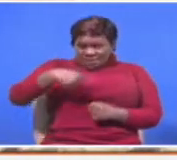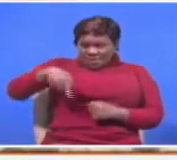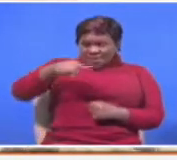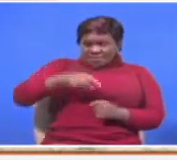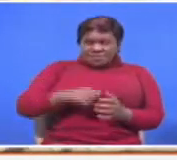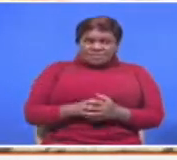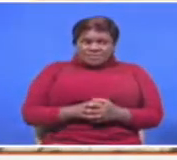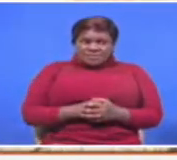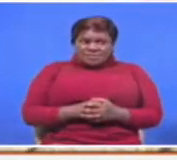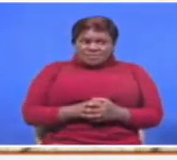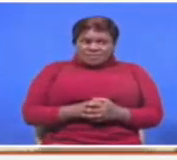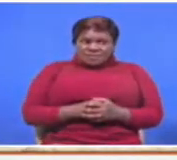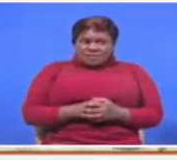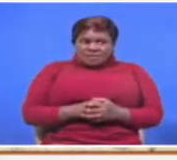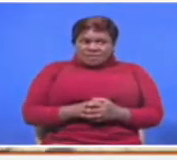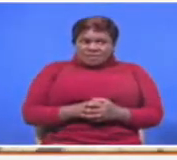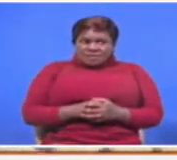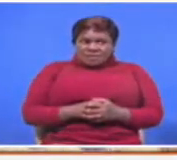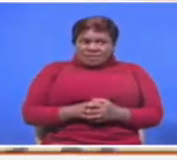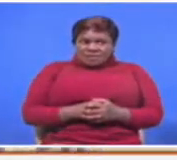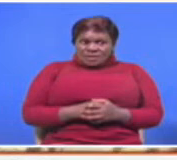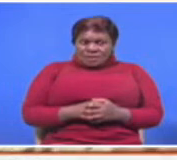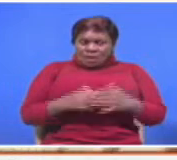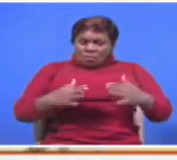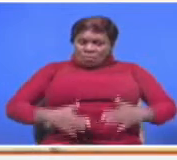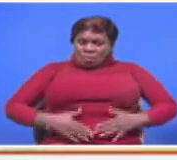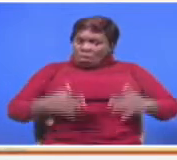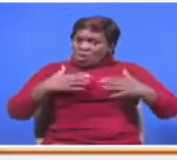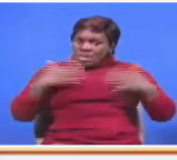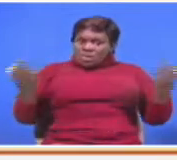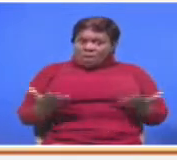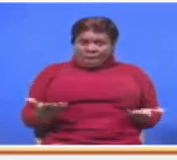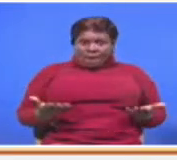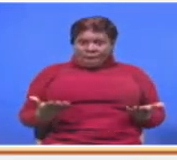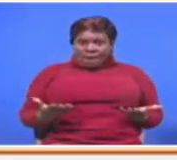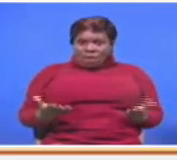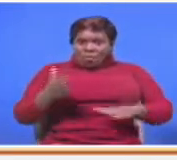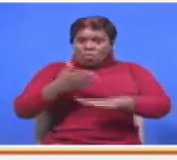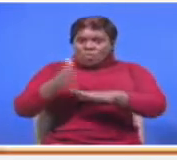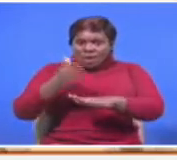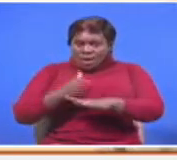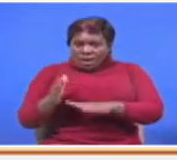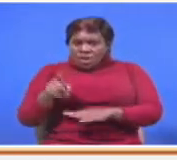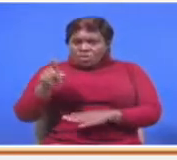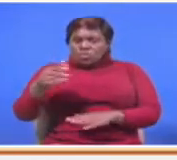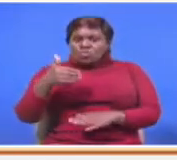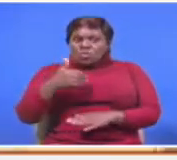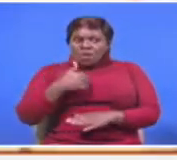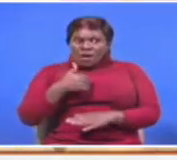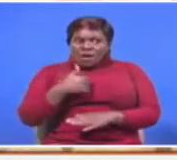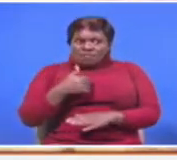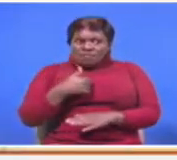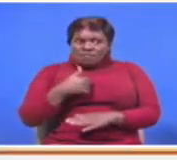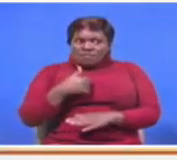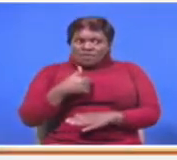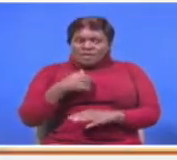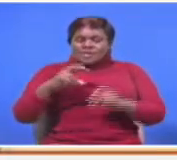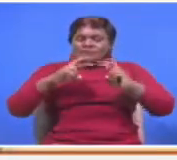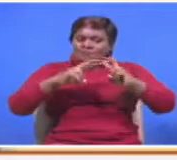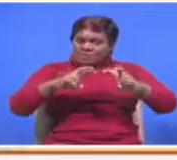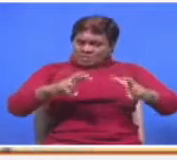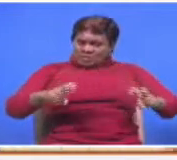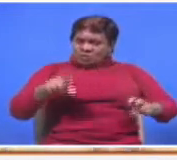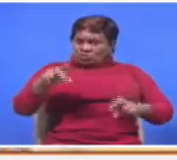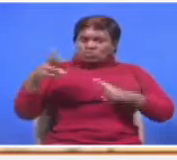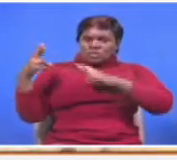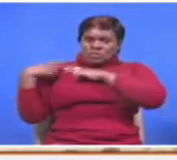which is that body that we hired to be paraded. You have charge of the investigations.